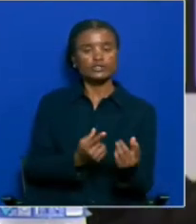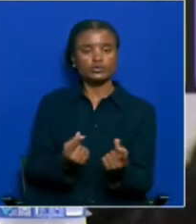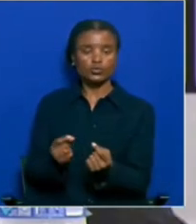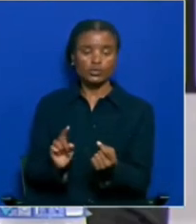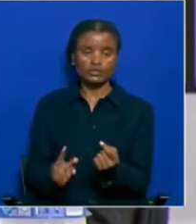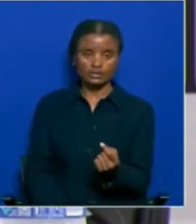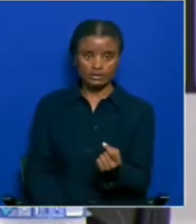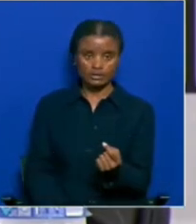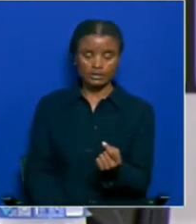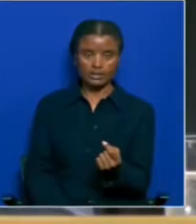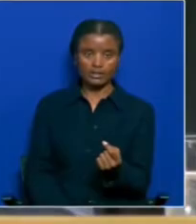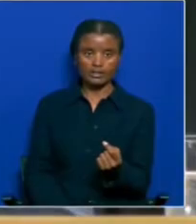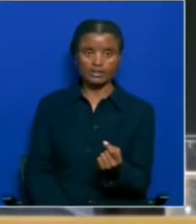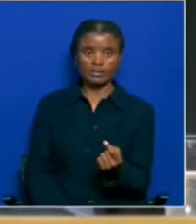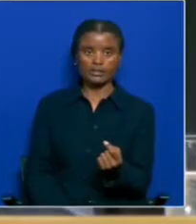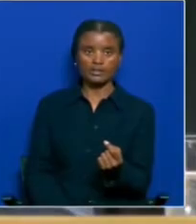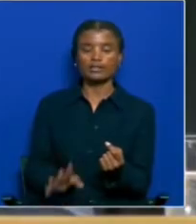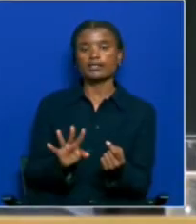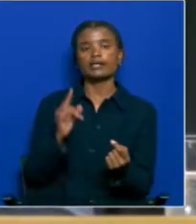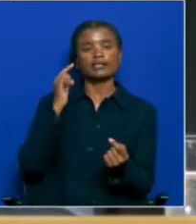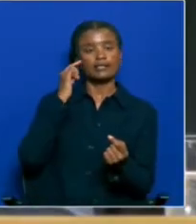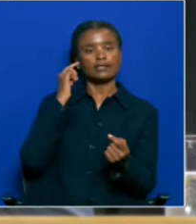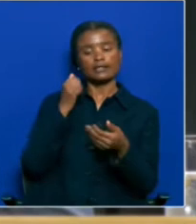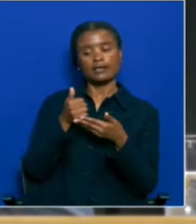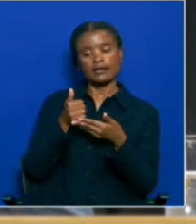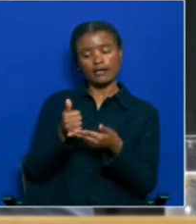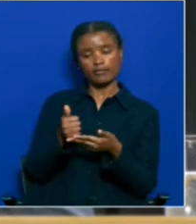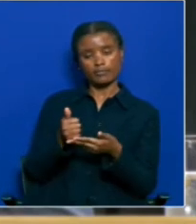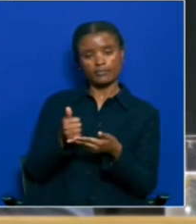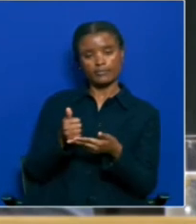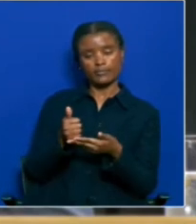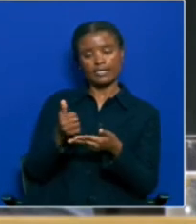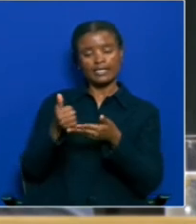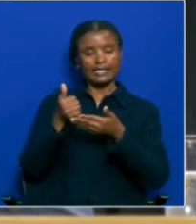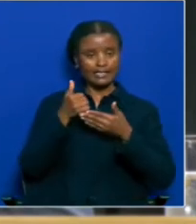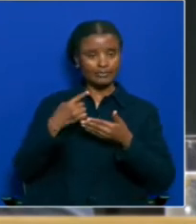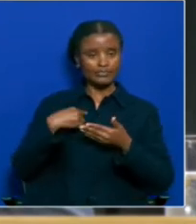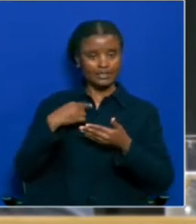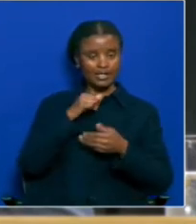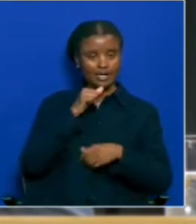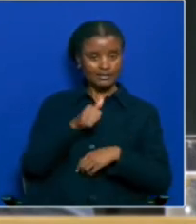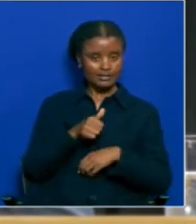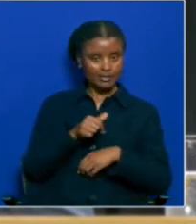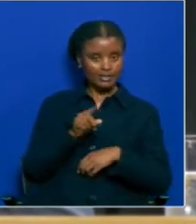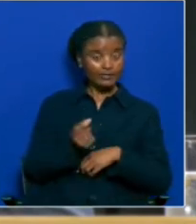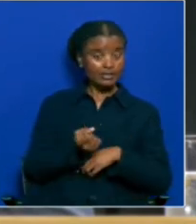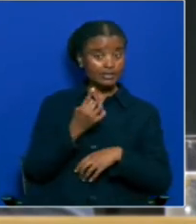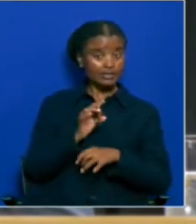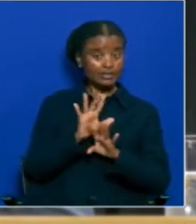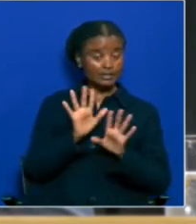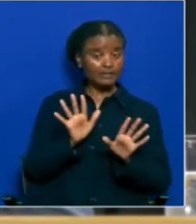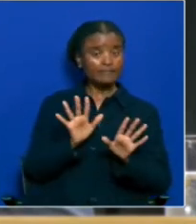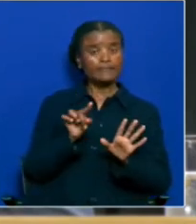I it's think broad. you assisted me halfway through your answer because if I understand you correctly, if they confiscate